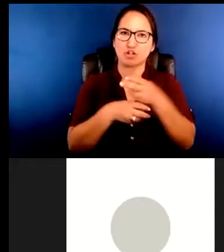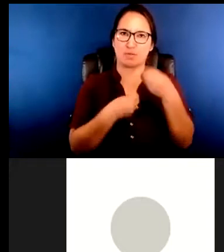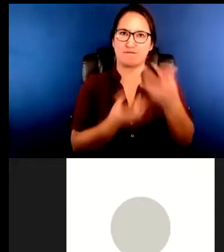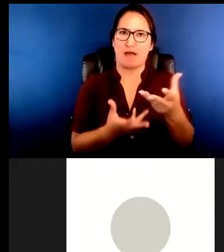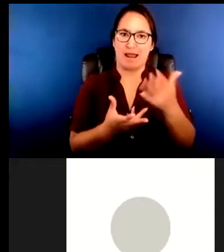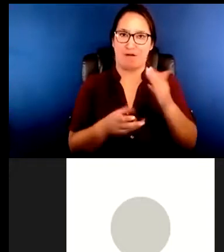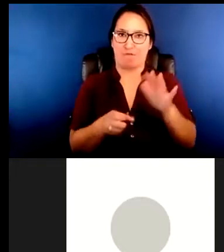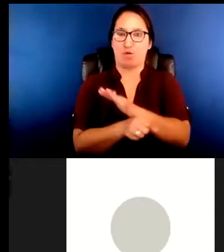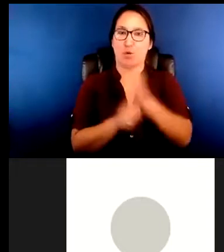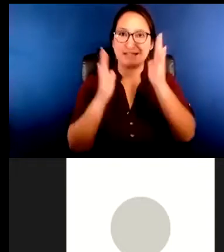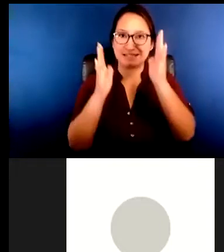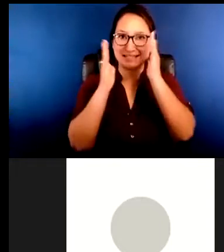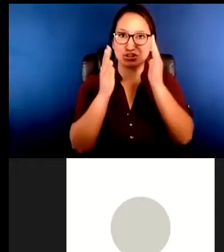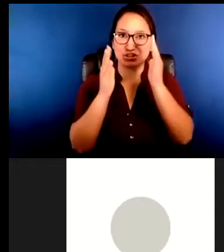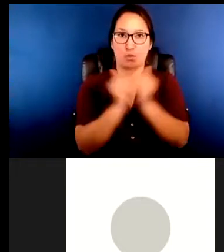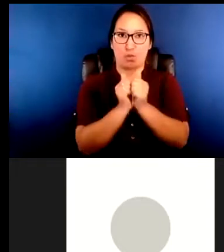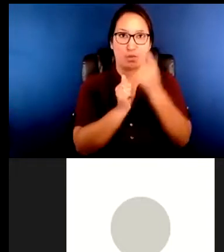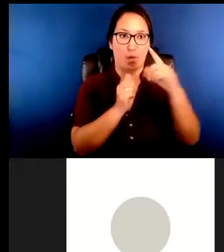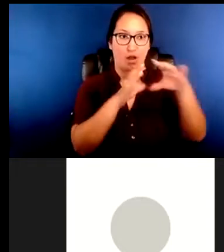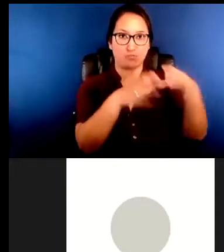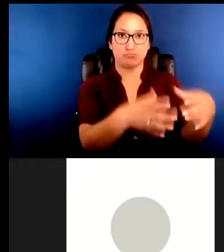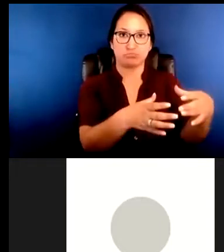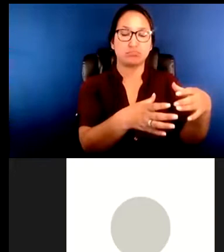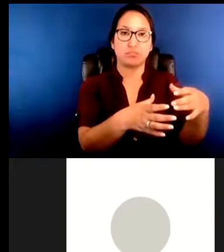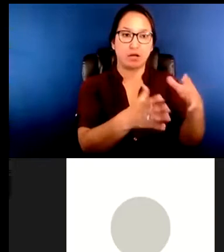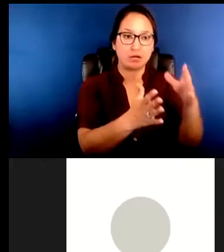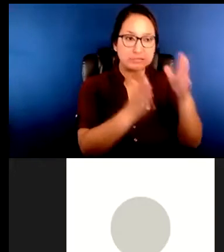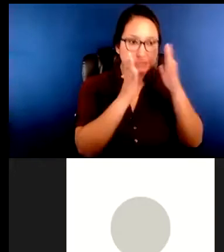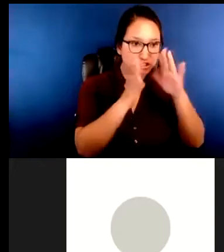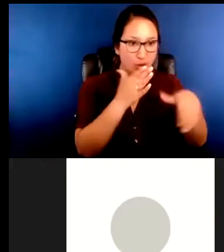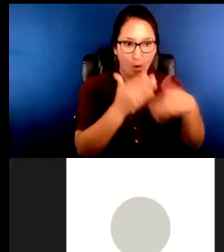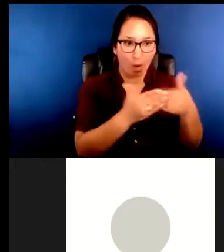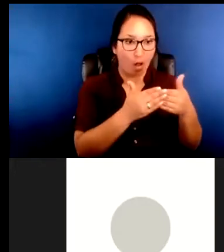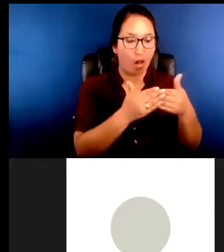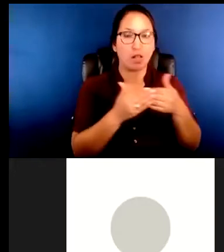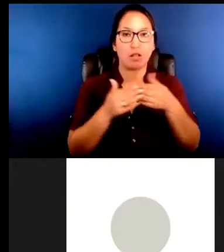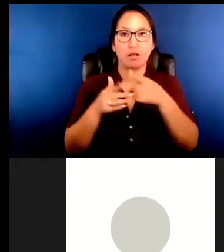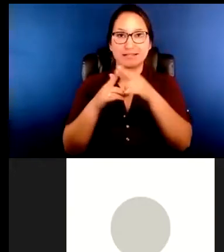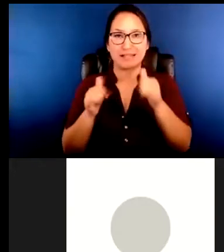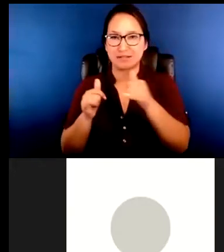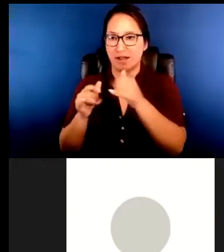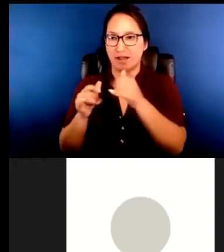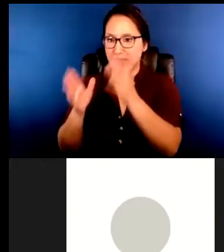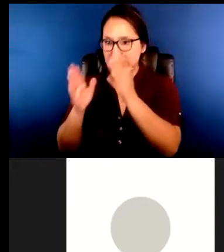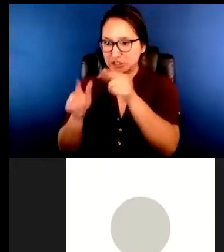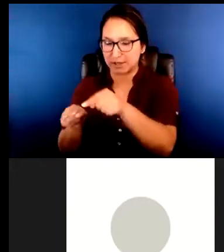population. So that was where our main priority was, just being able to focus more on the